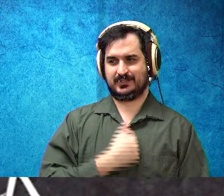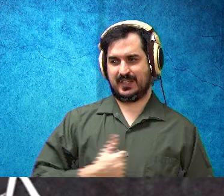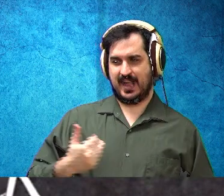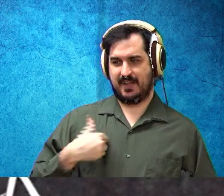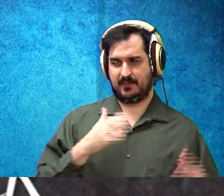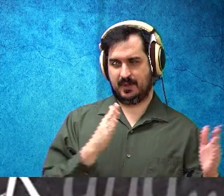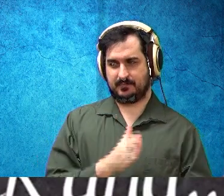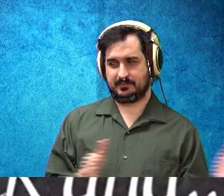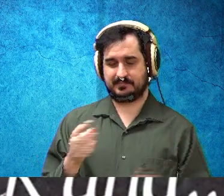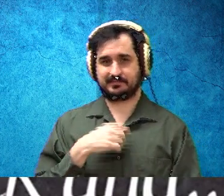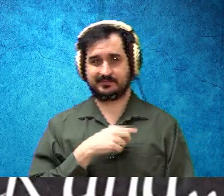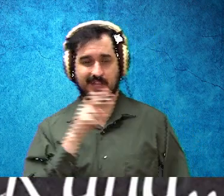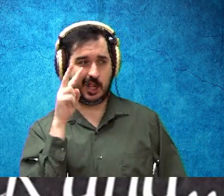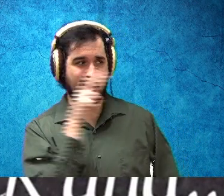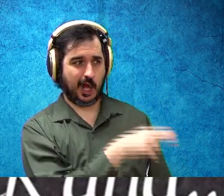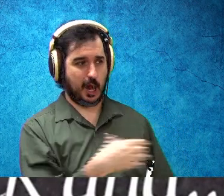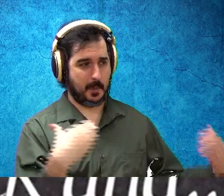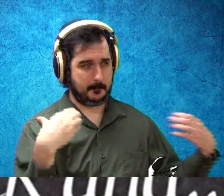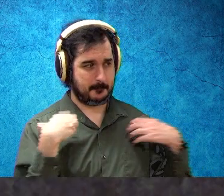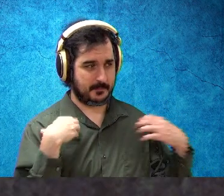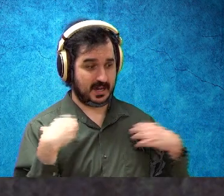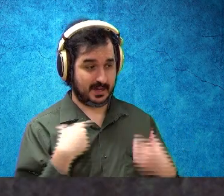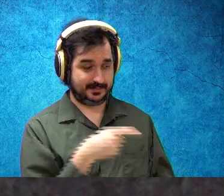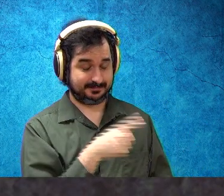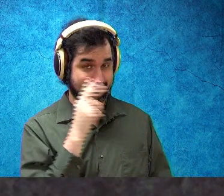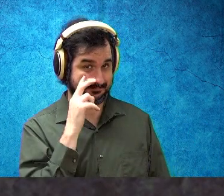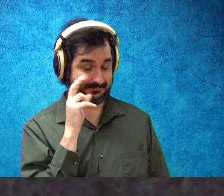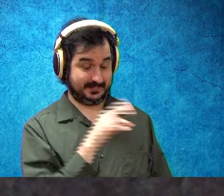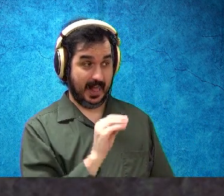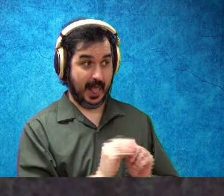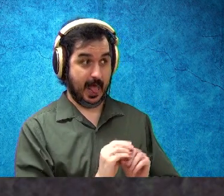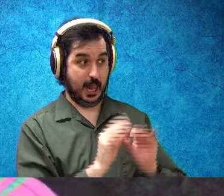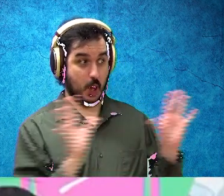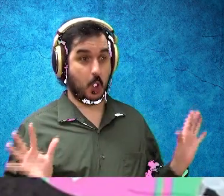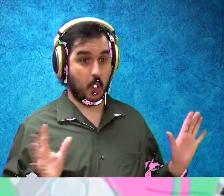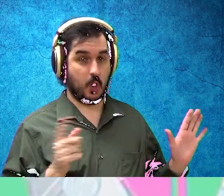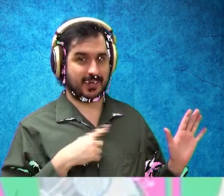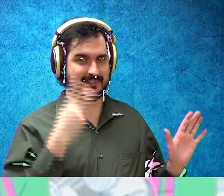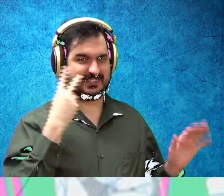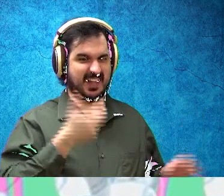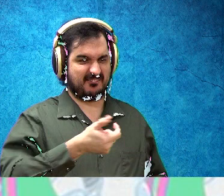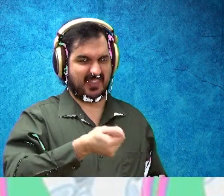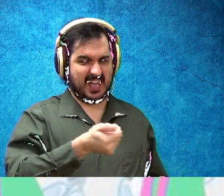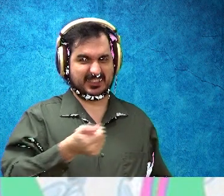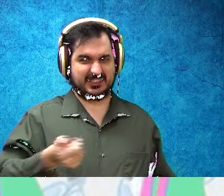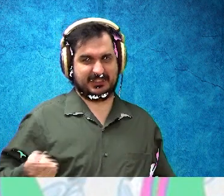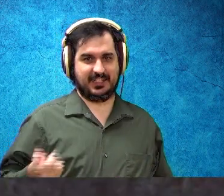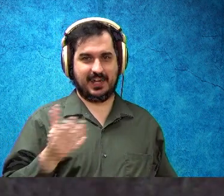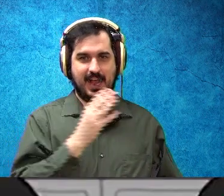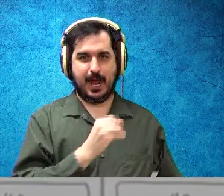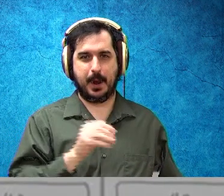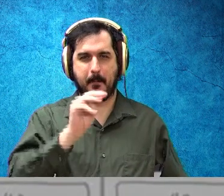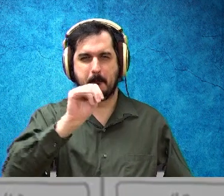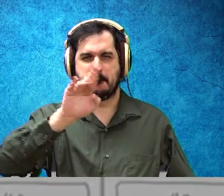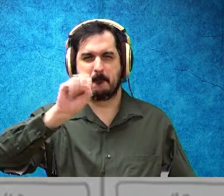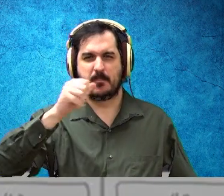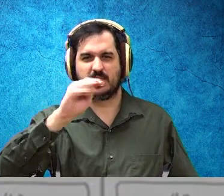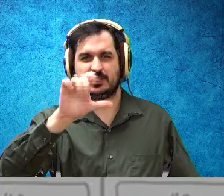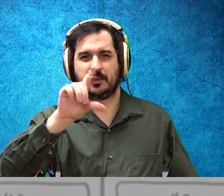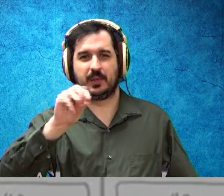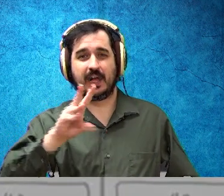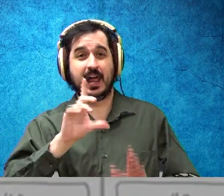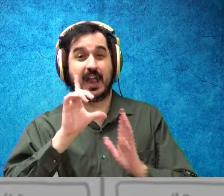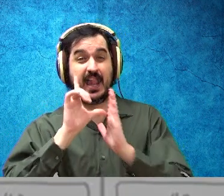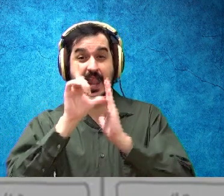her backpack and hello, you see a flashlight and 2 bags of marshmallows. A little later